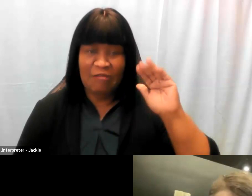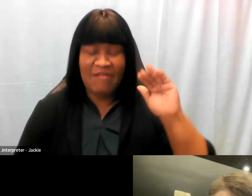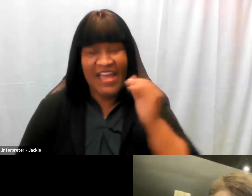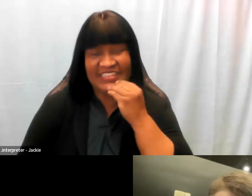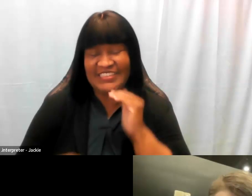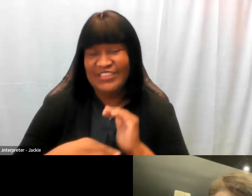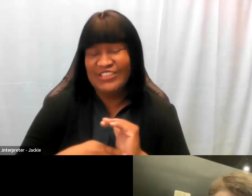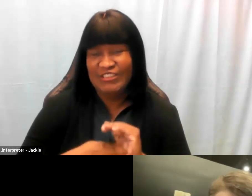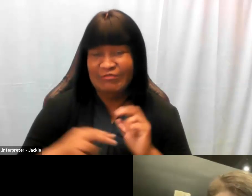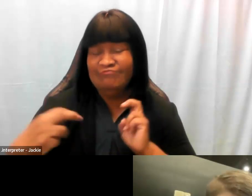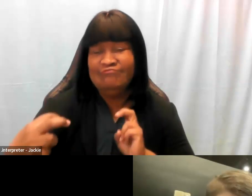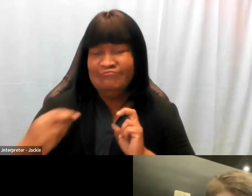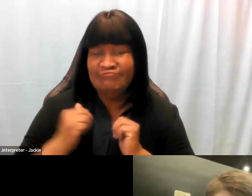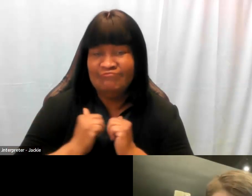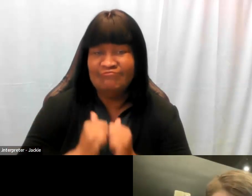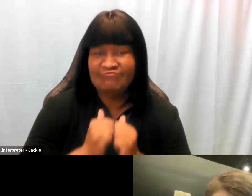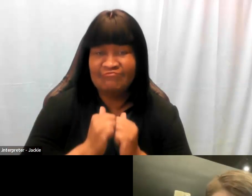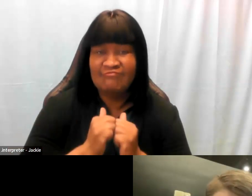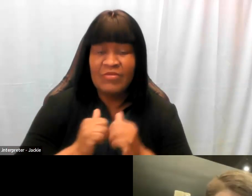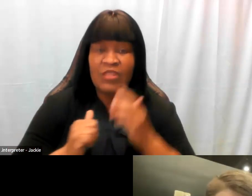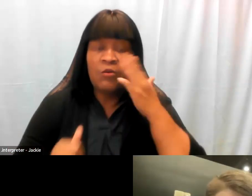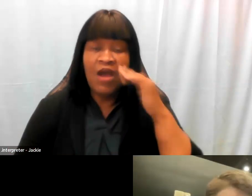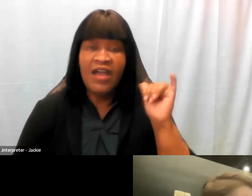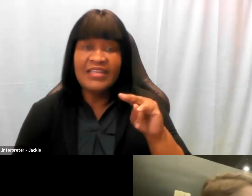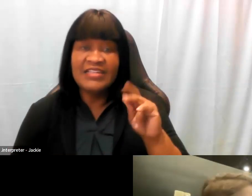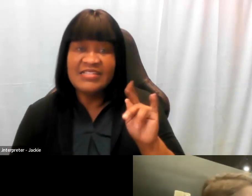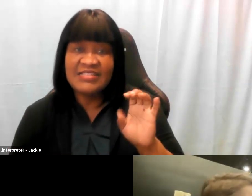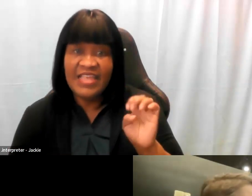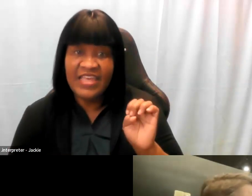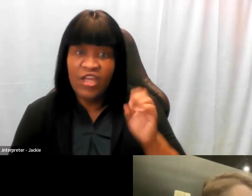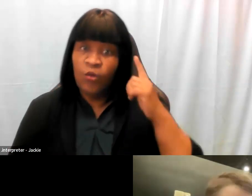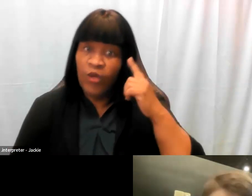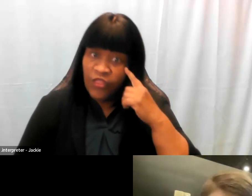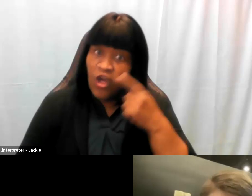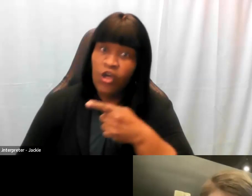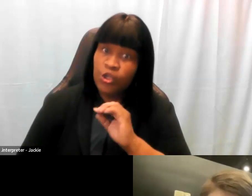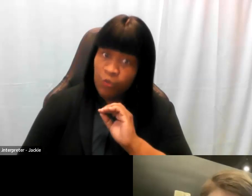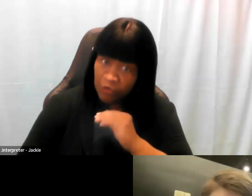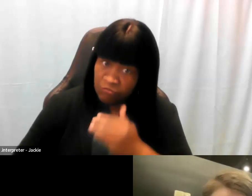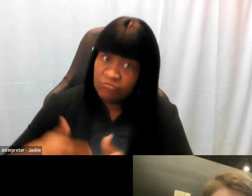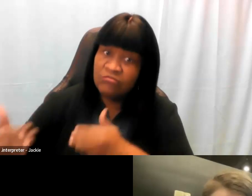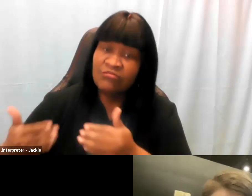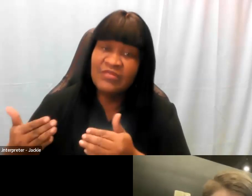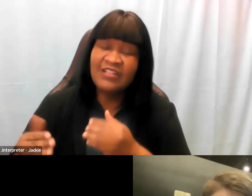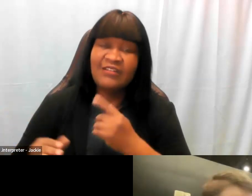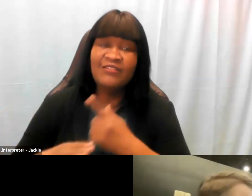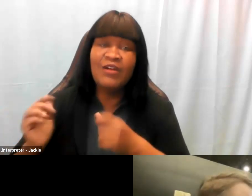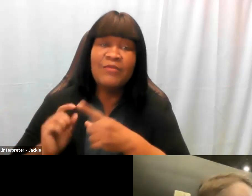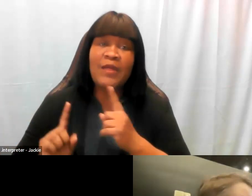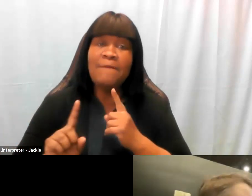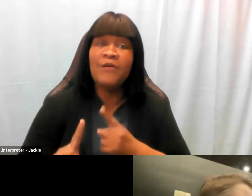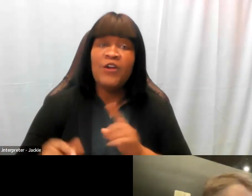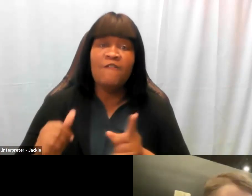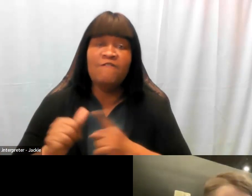was an intake and we thought you were moving forward. And then from there, you had your first